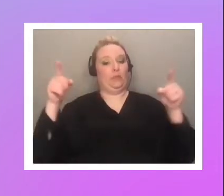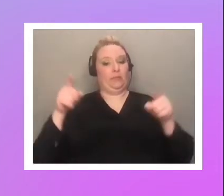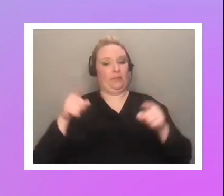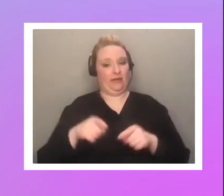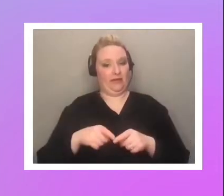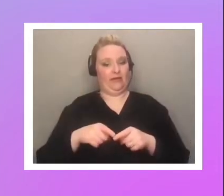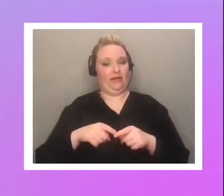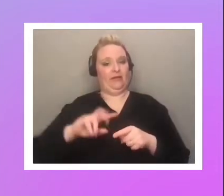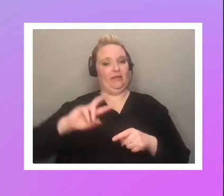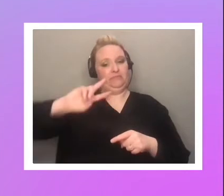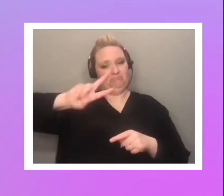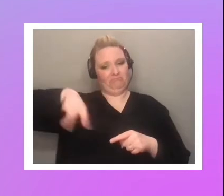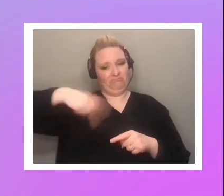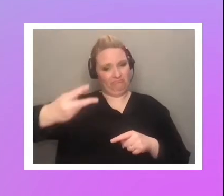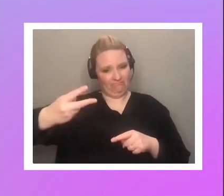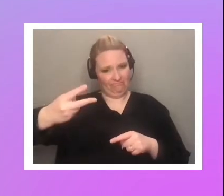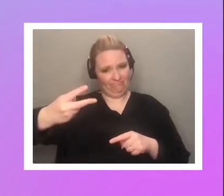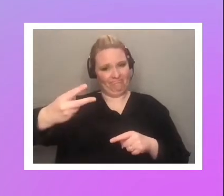from